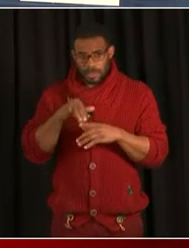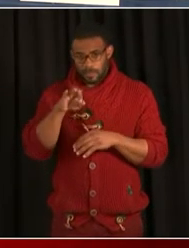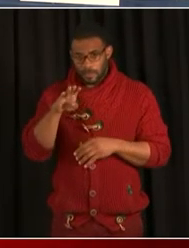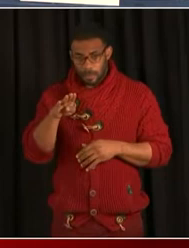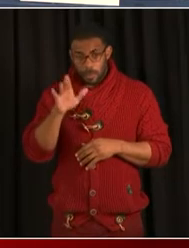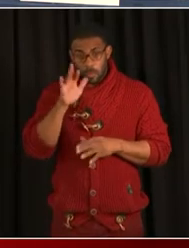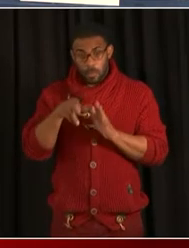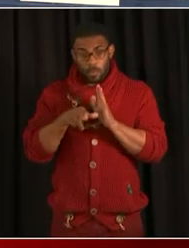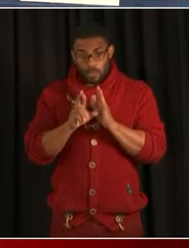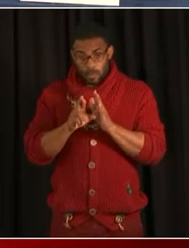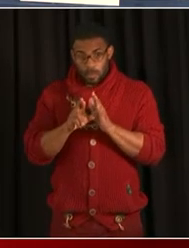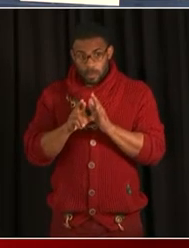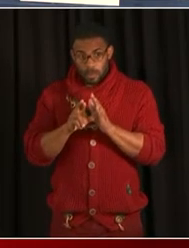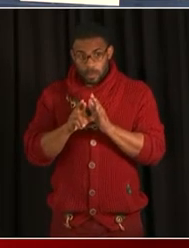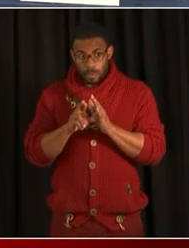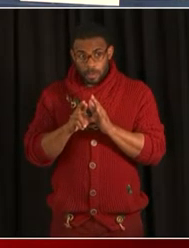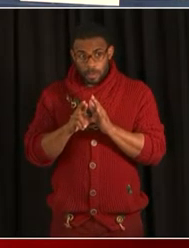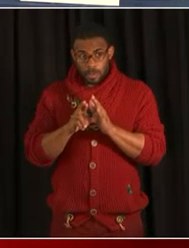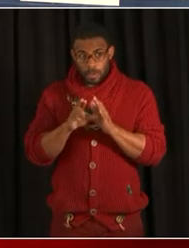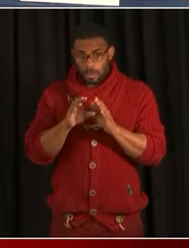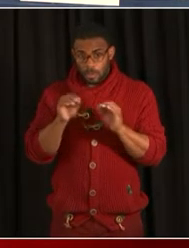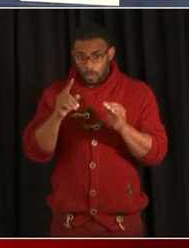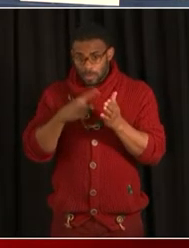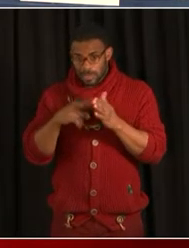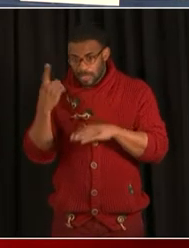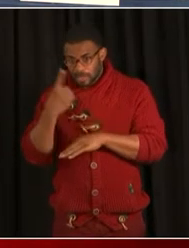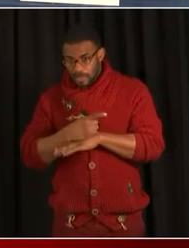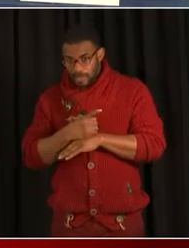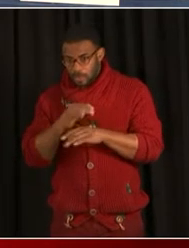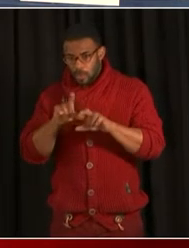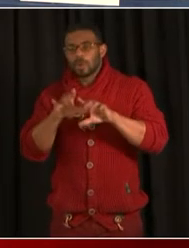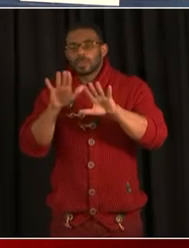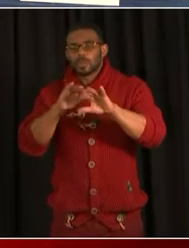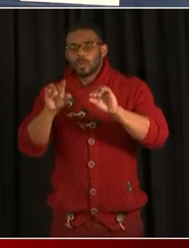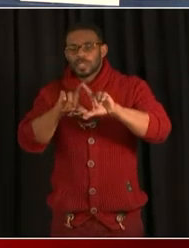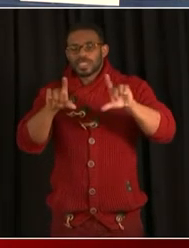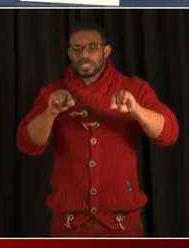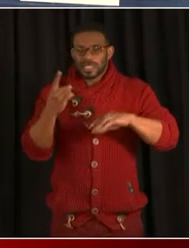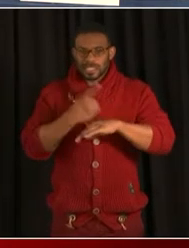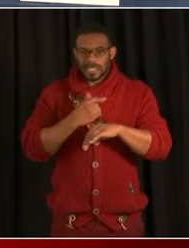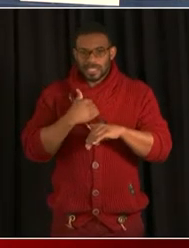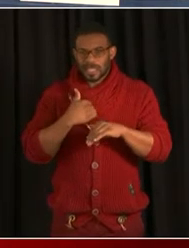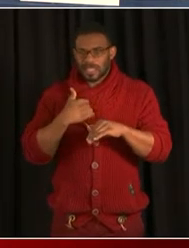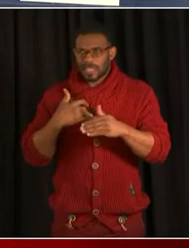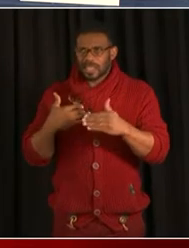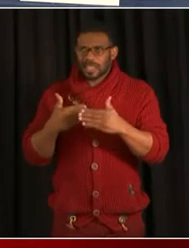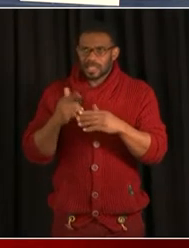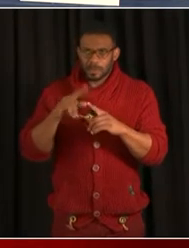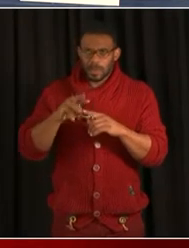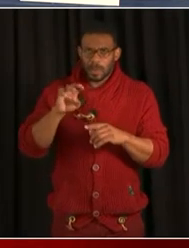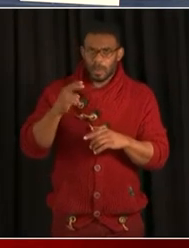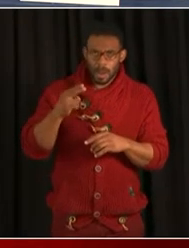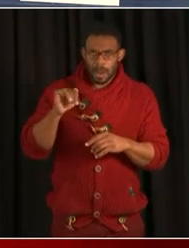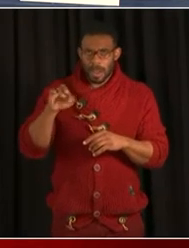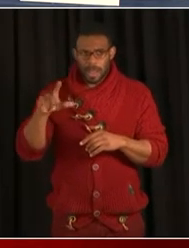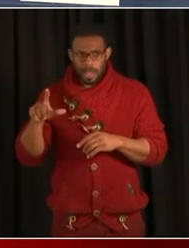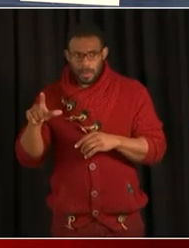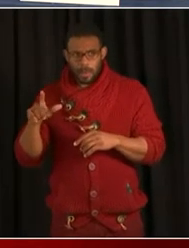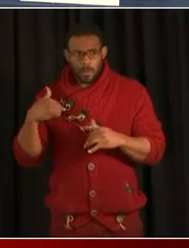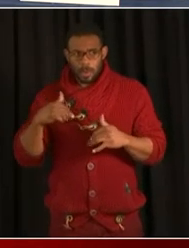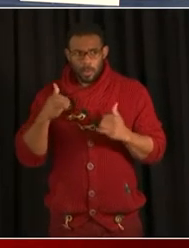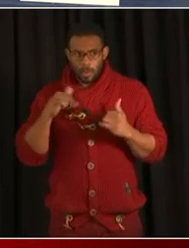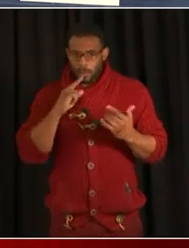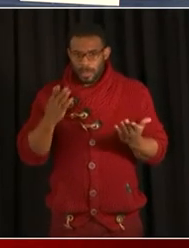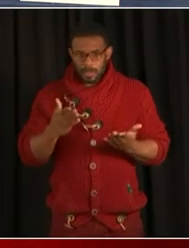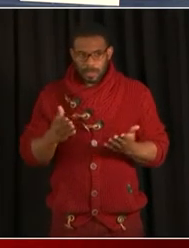in February. You're going to review it. There's no check date. That takes us up till March, April.